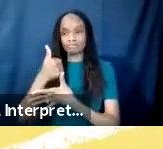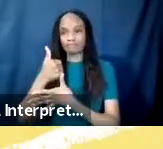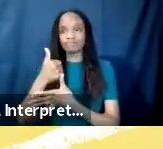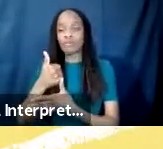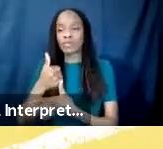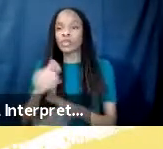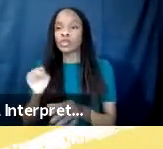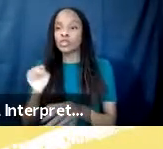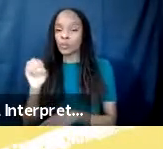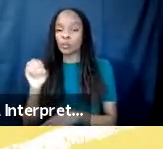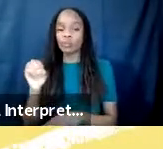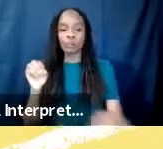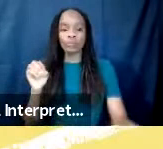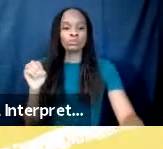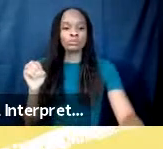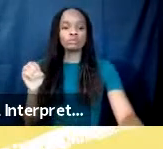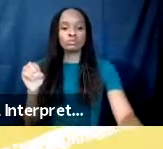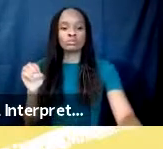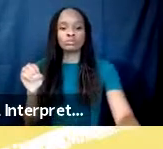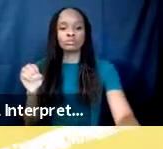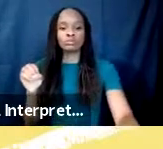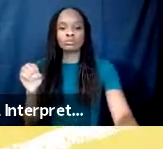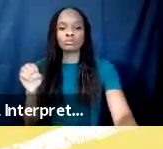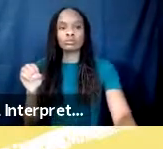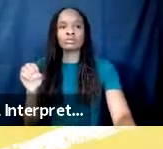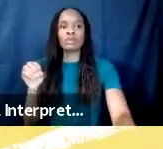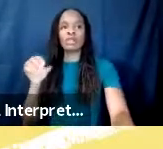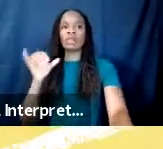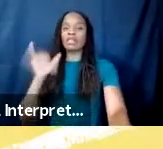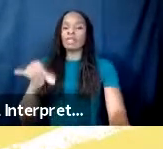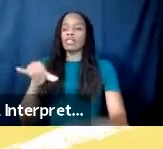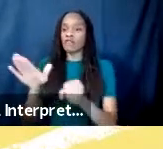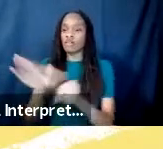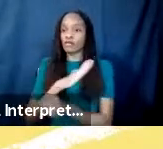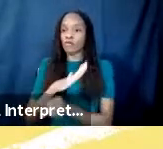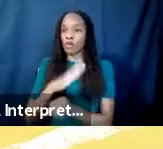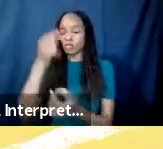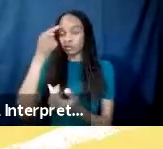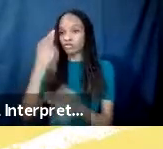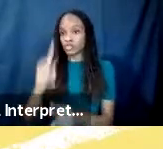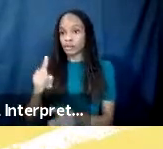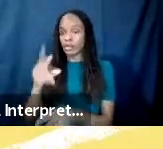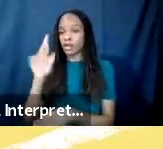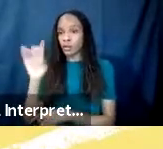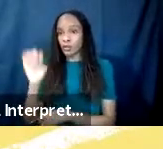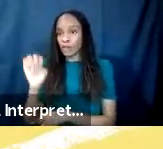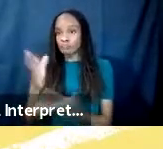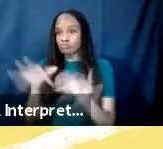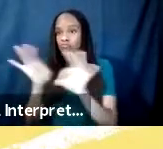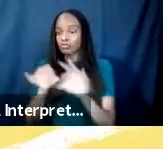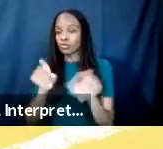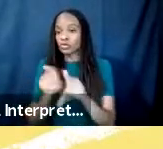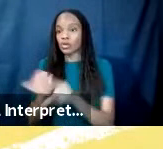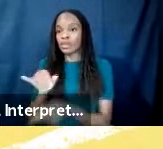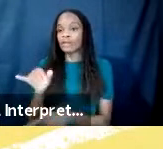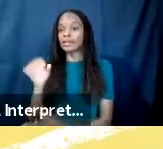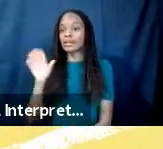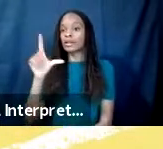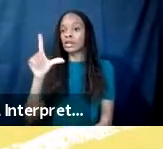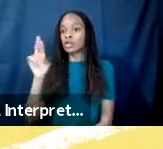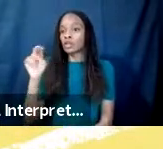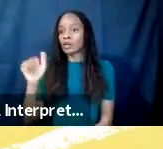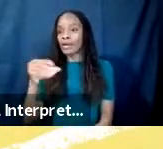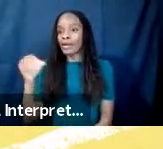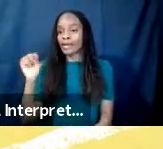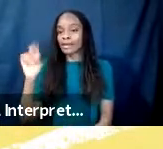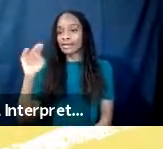are paid full television agreement rates under this agreement as well. Like Lorna and Stephanie mentioned, they're there for the